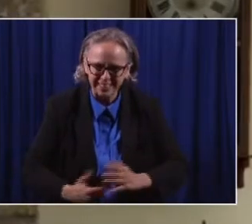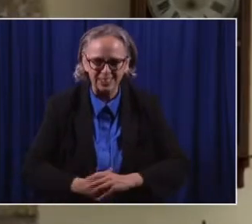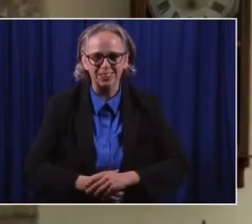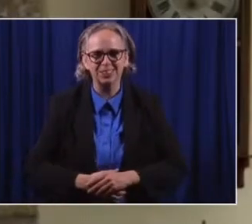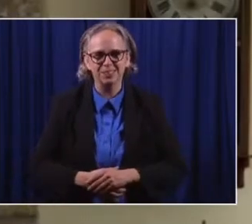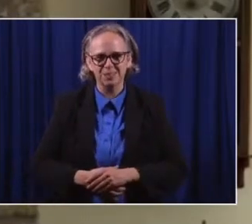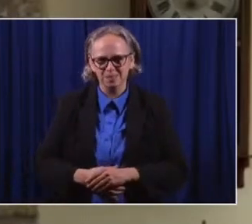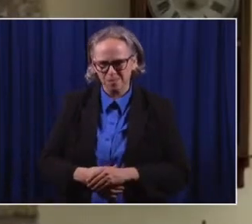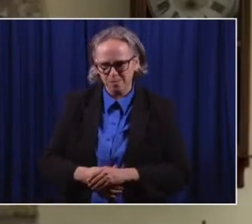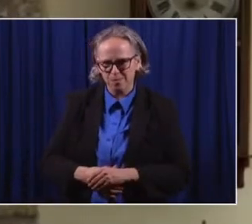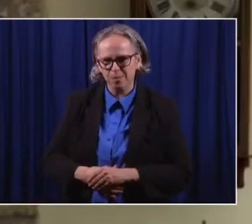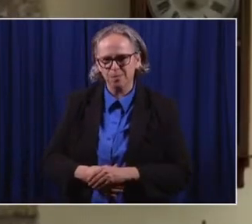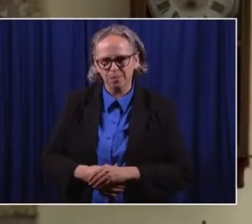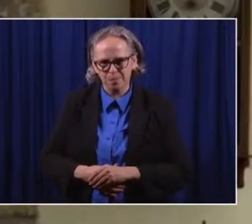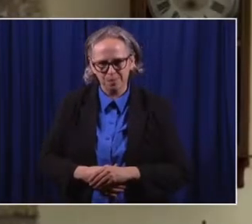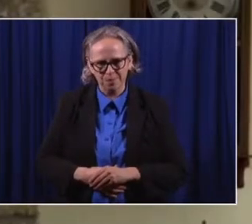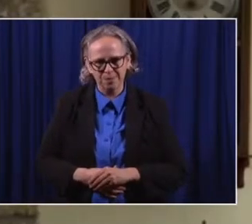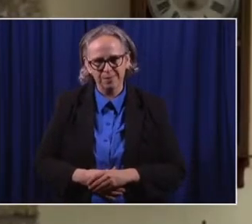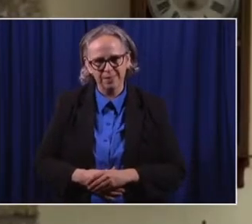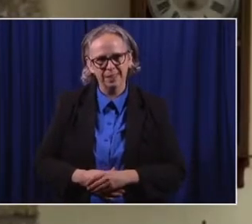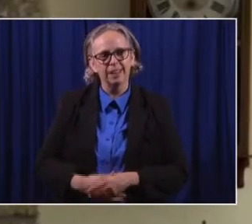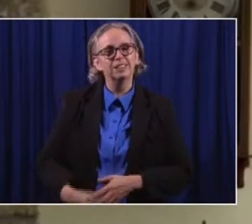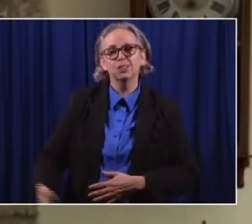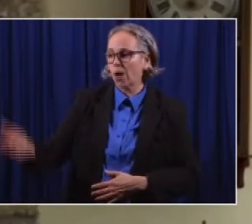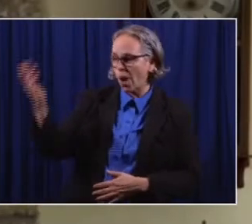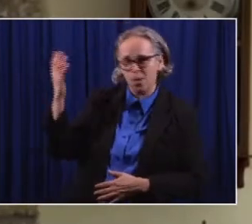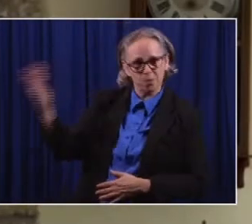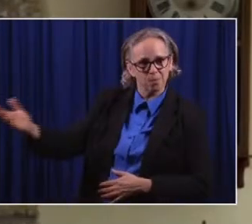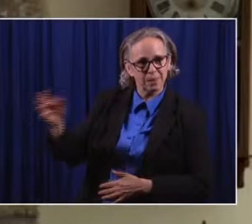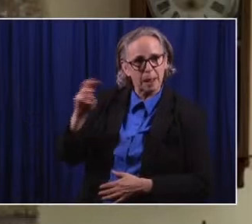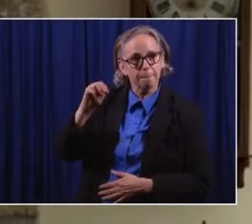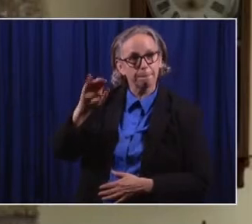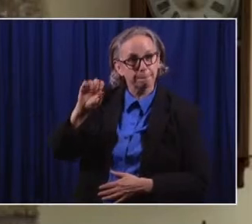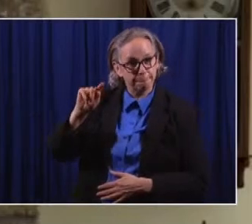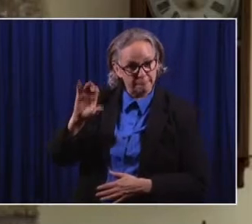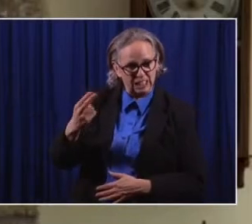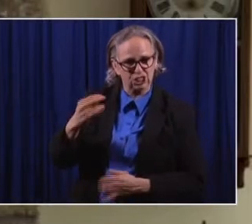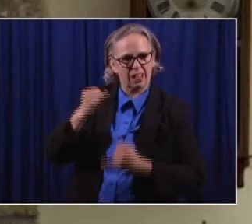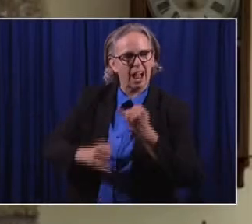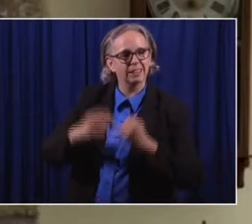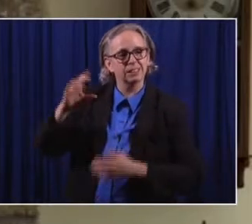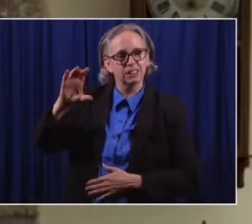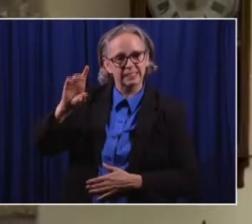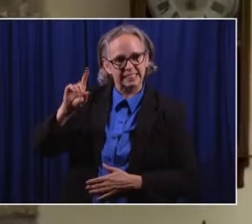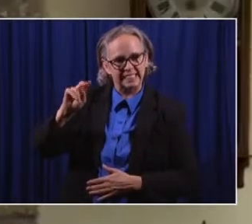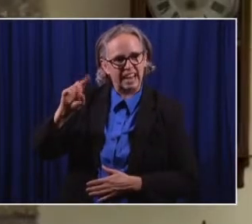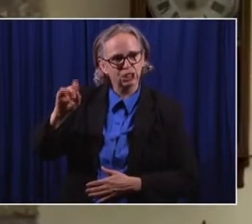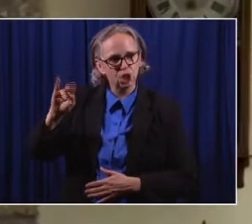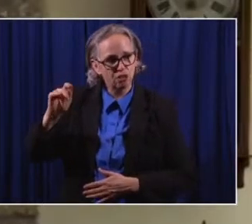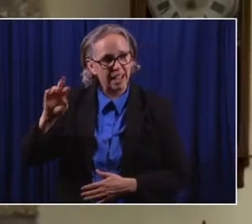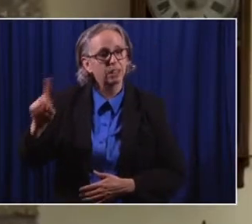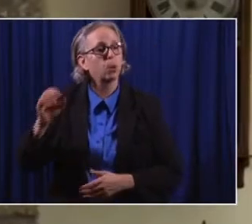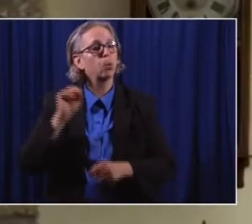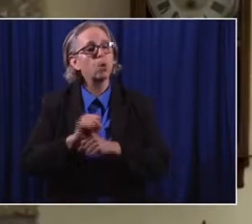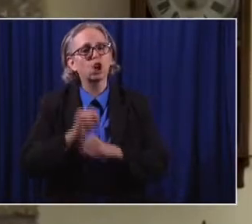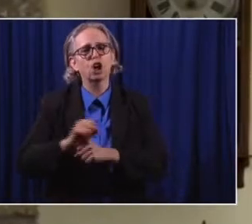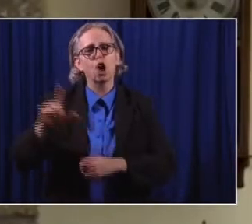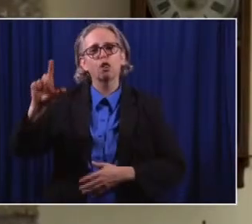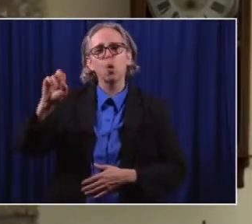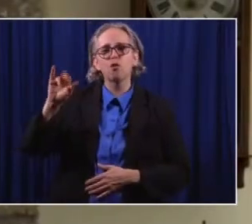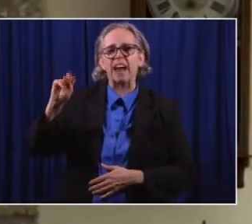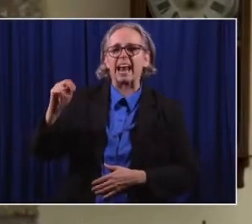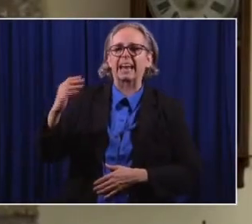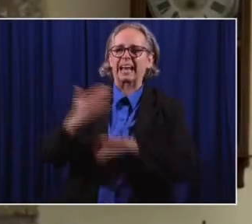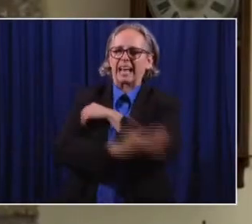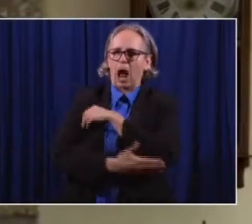Dan Duran is the epidemiologist at Lorain County Health Department. He's been working there for